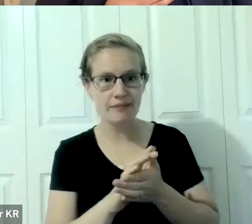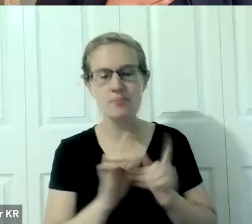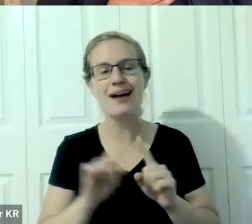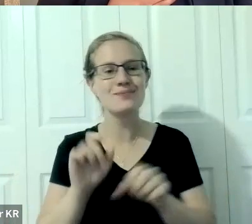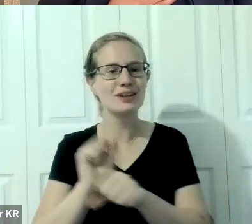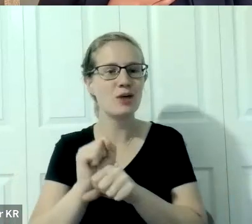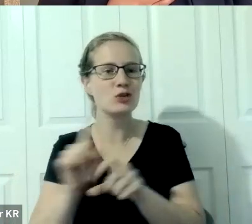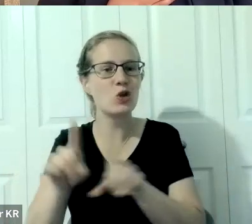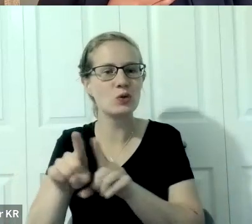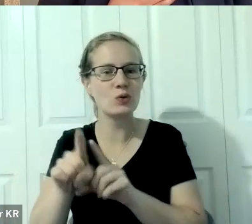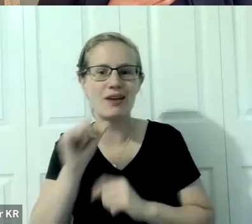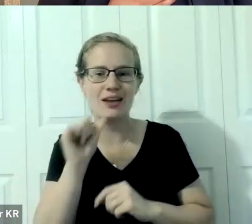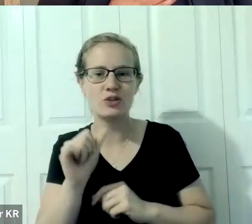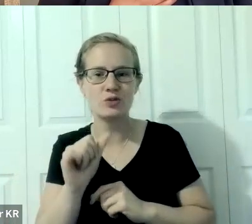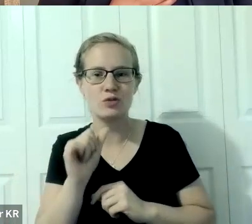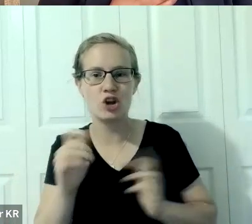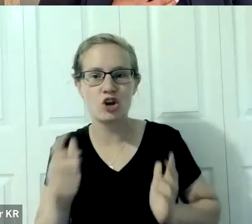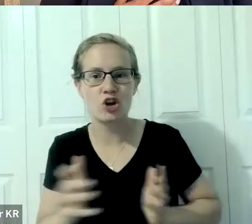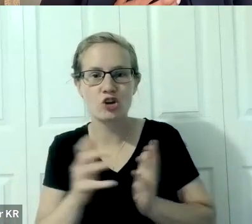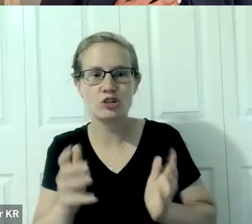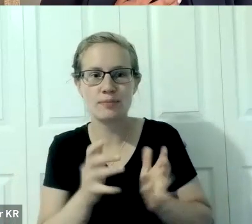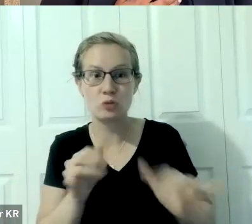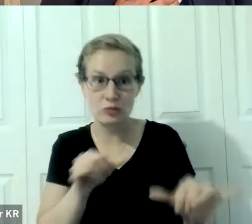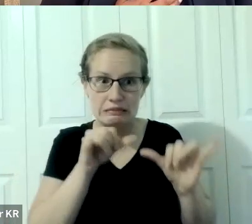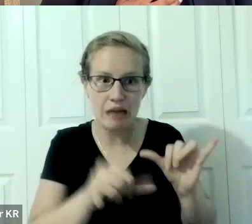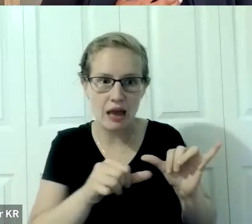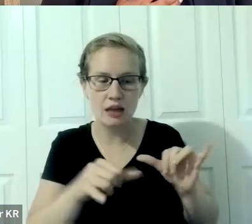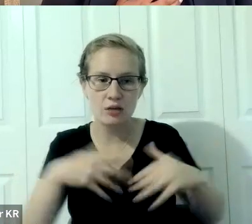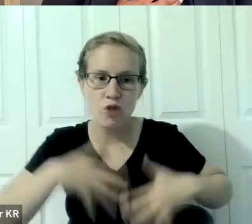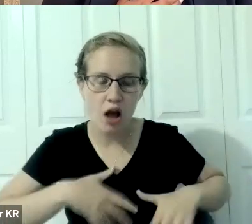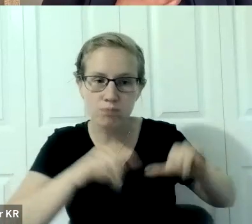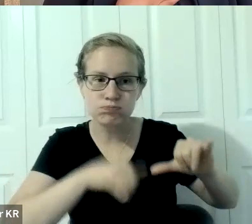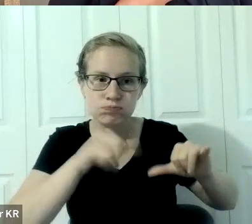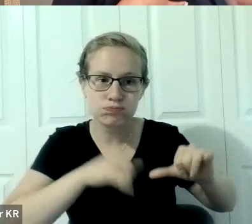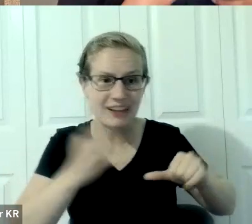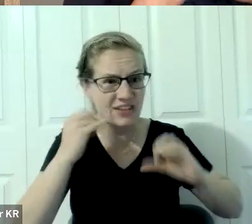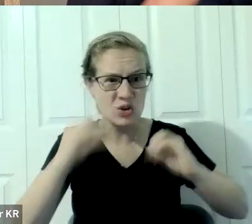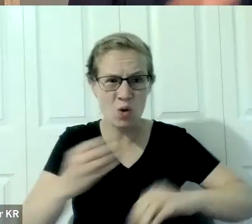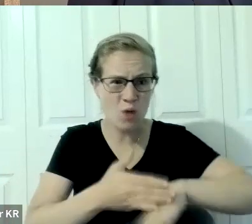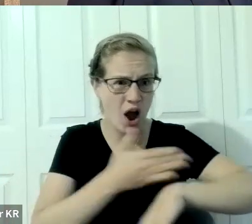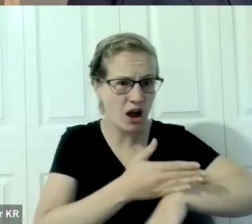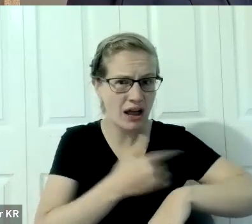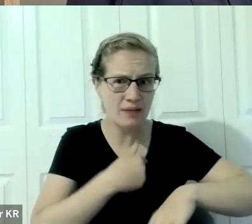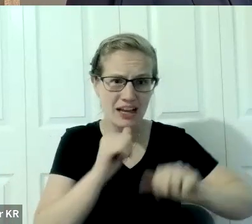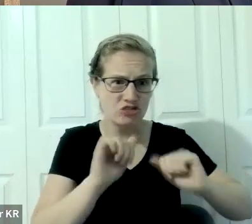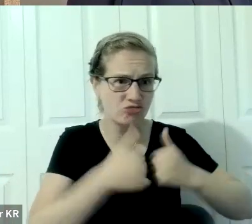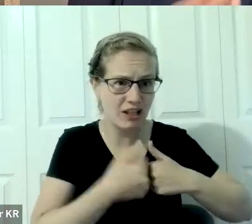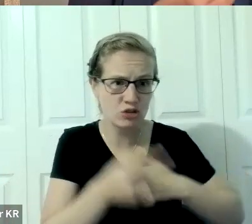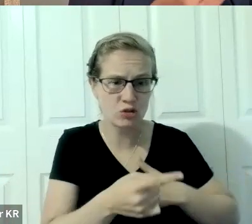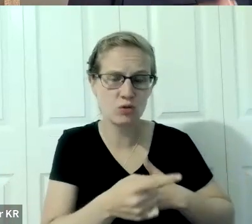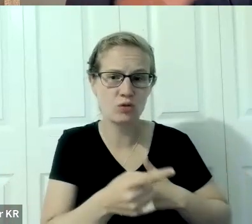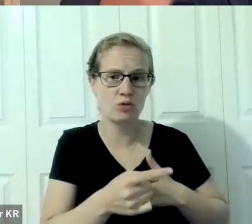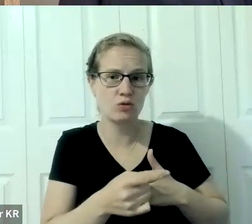also not to encourage them to stay there, right? If you're not making progress and I'm not challenging you